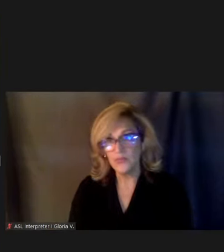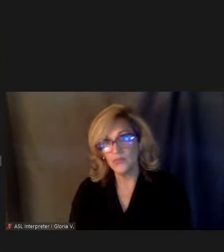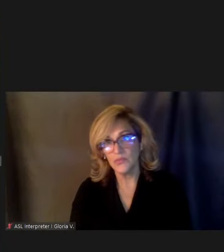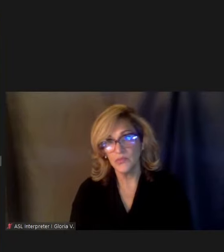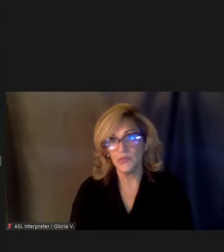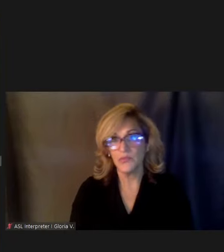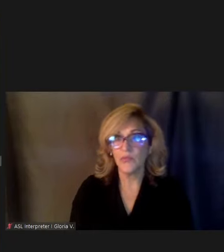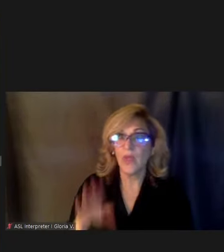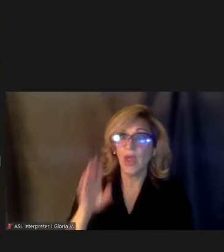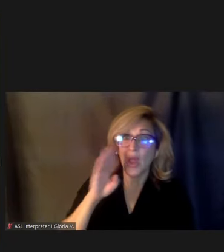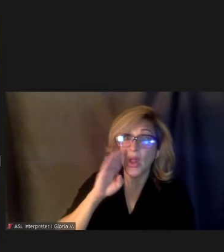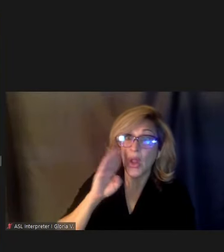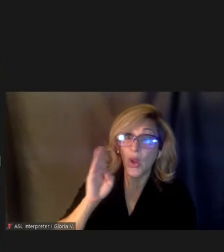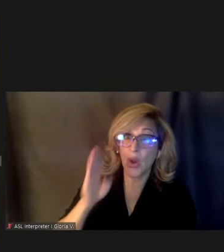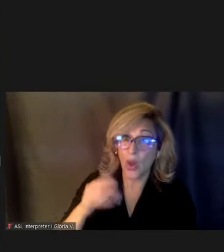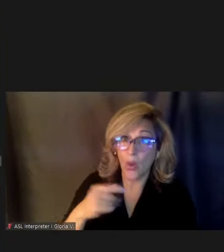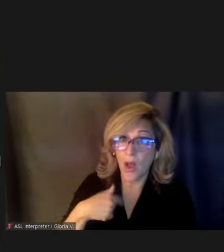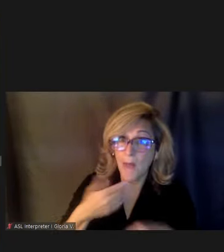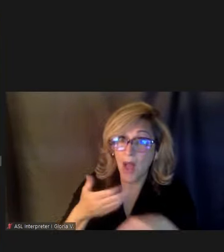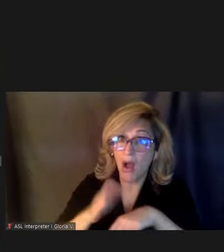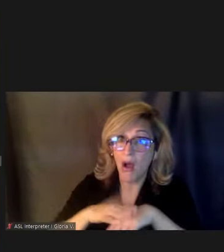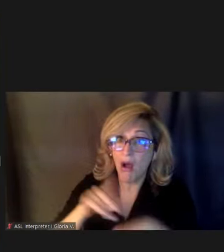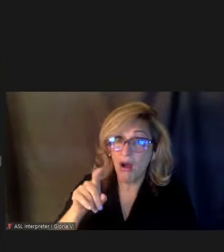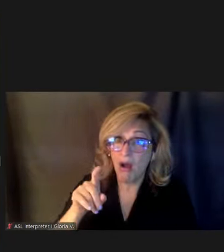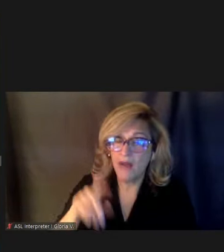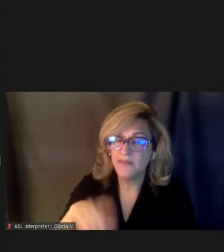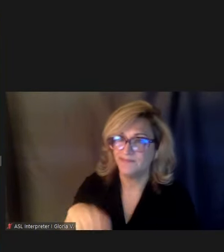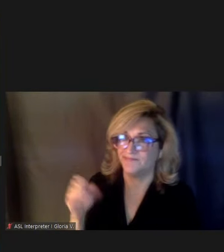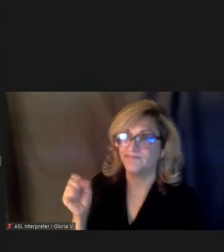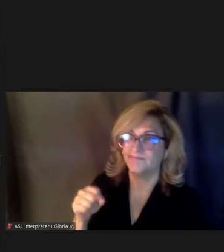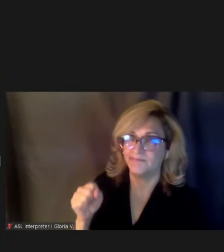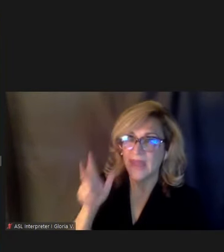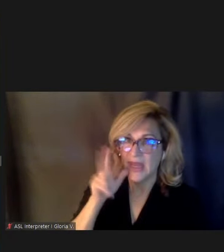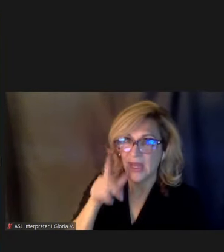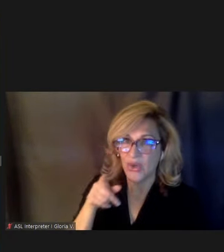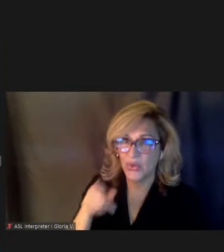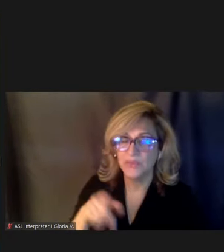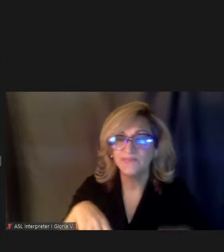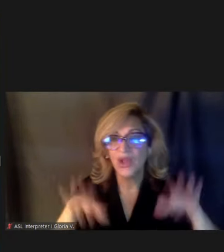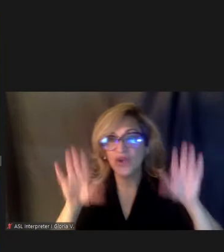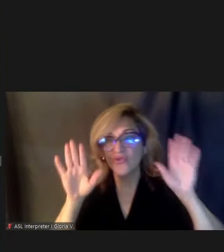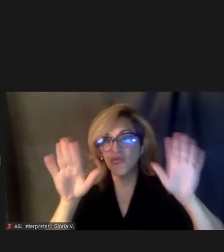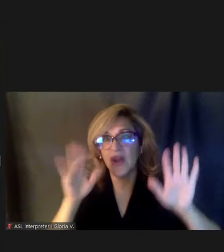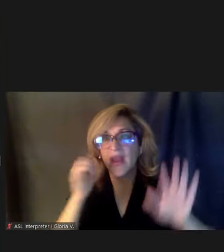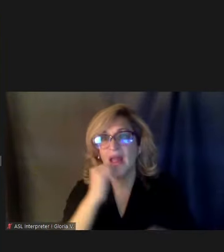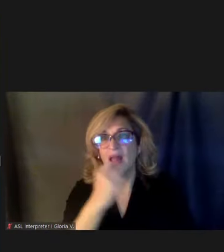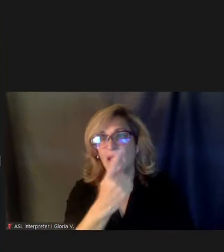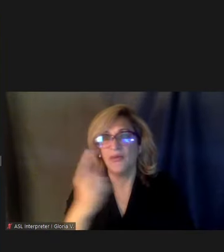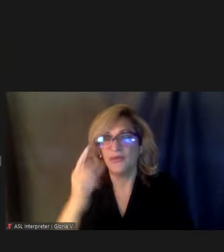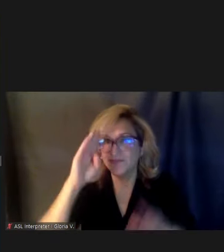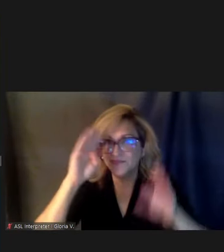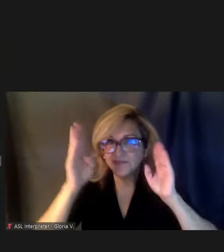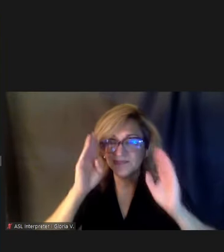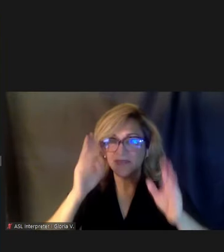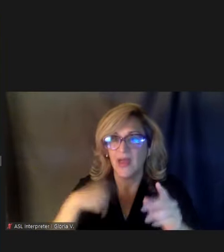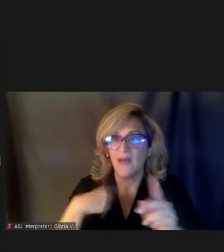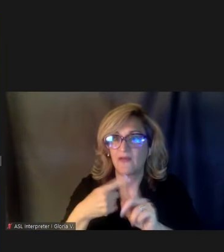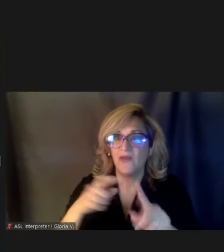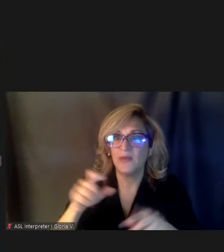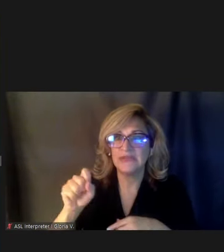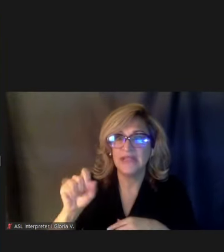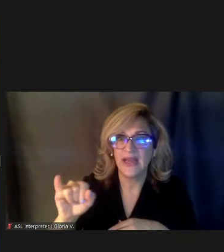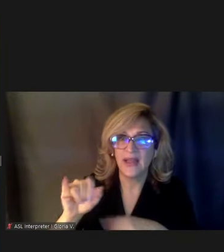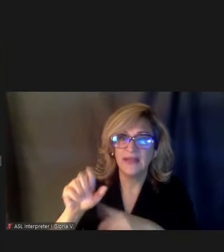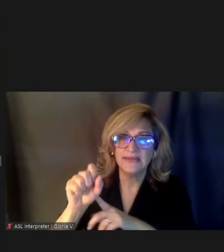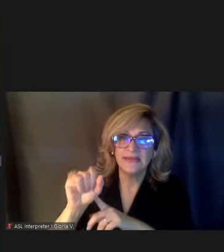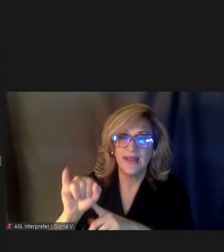Hello, am I on? Yes, we can hear you. Okay, great. Hello, everyone. I'm from Staten Island. Staten Islanders,